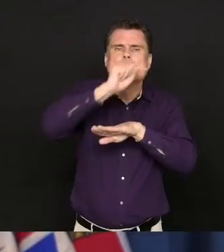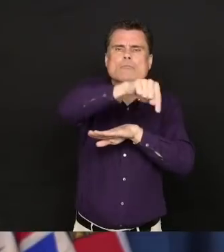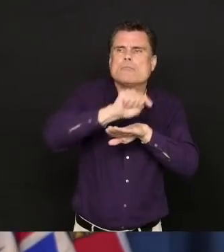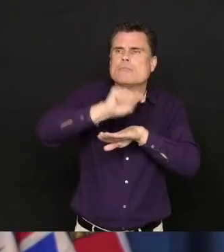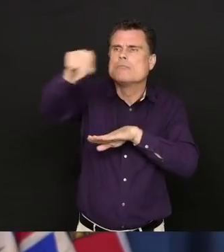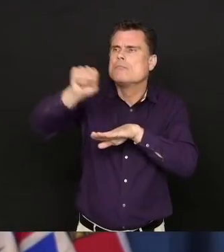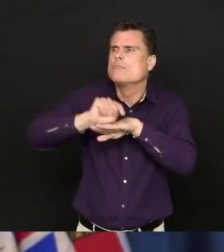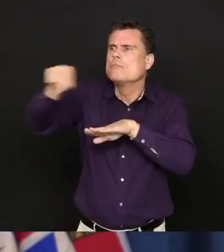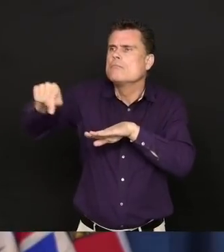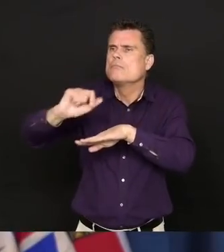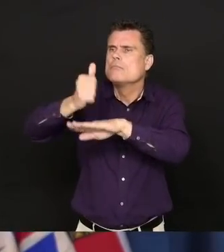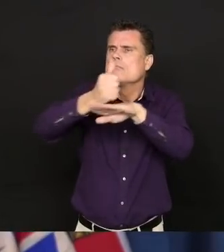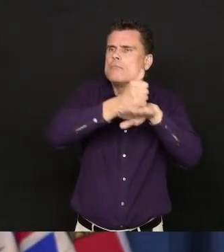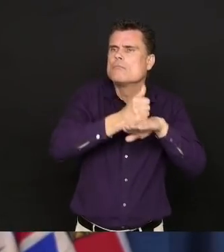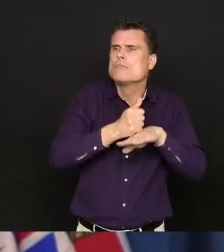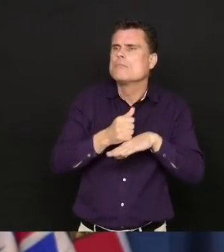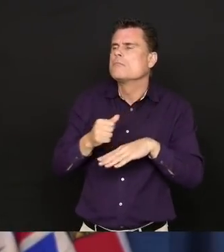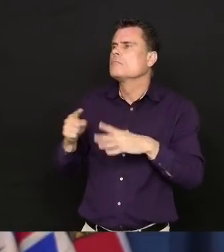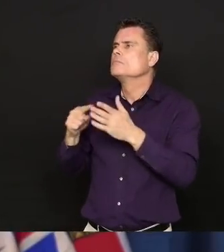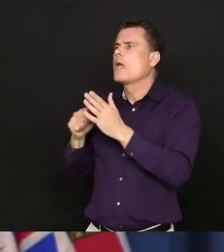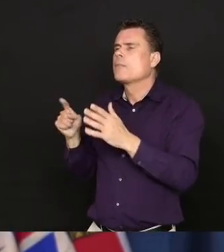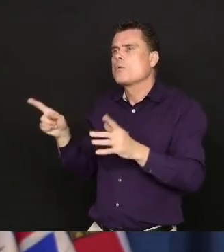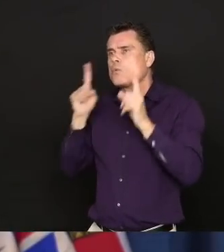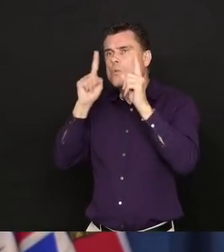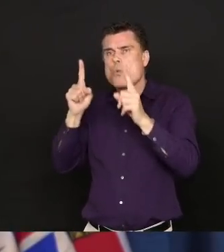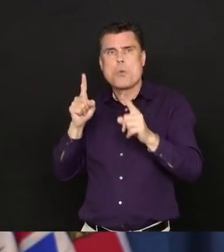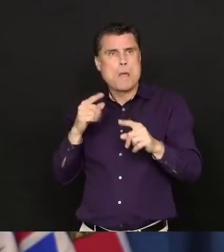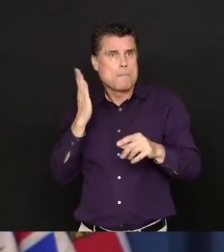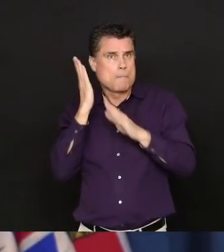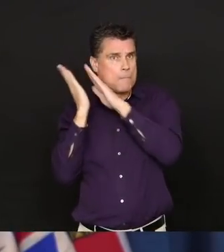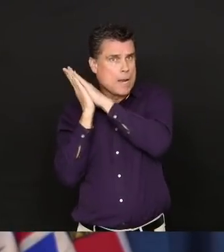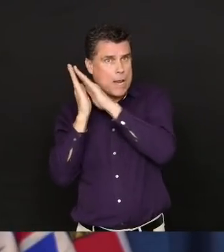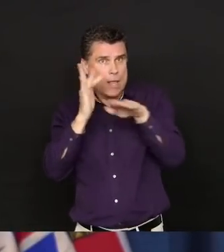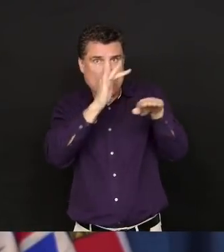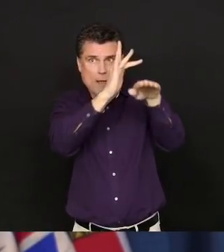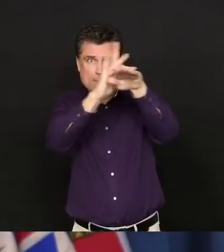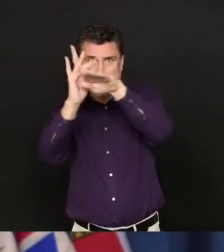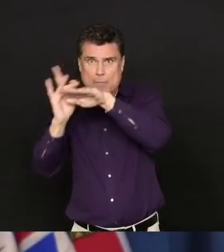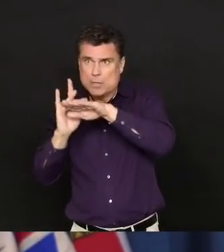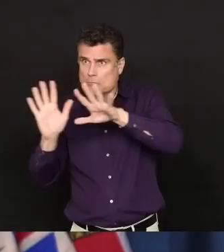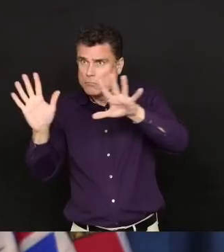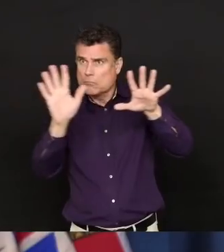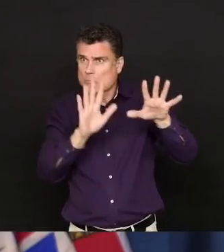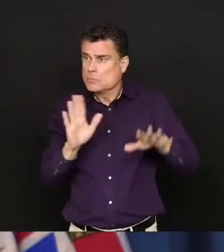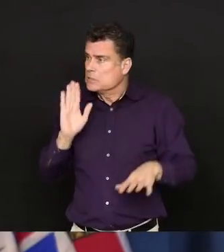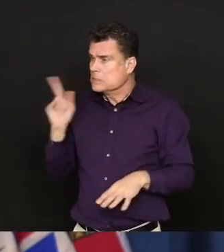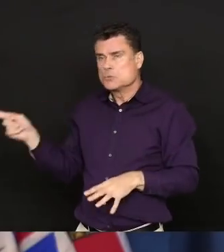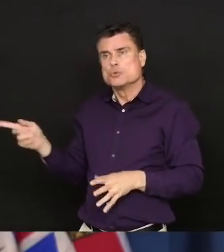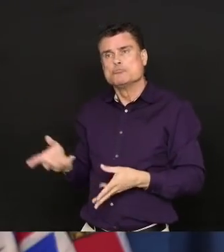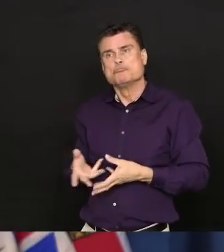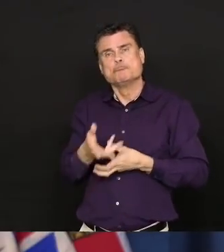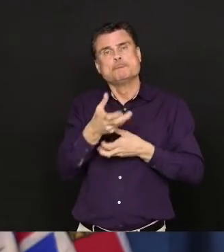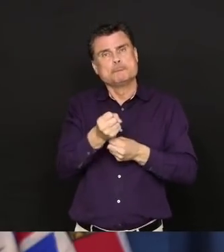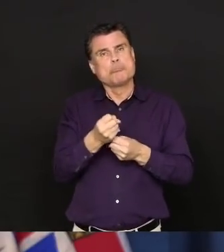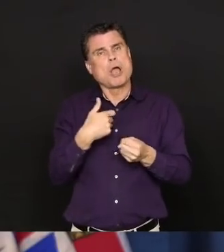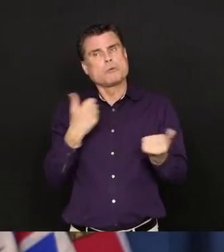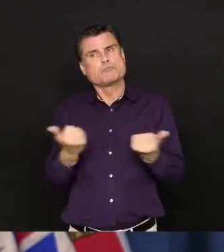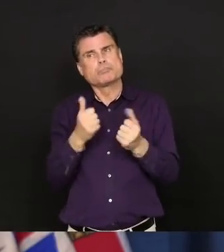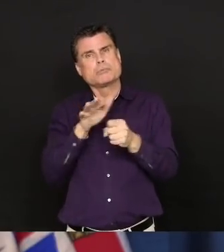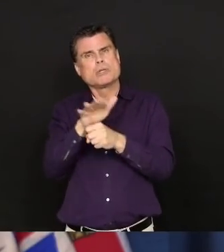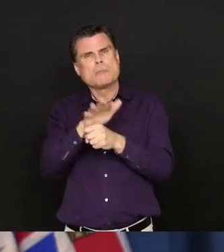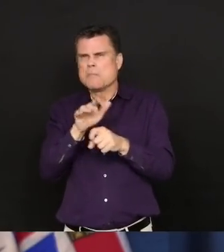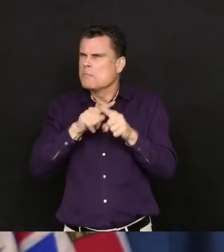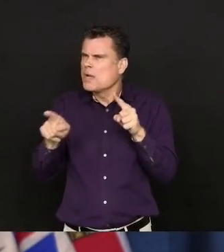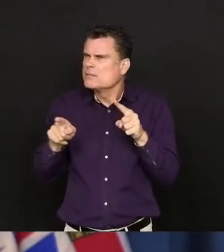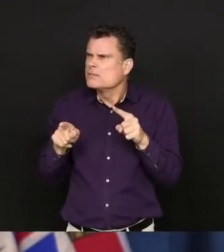to grow. But you know, if the trends we've seen in BC over the last week continue, can our hospital system handle this load? You know, for how long can it